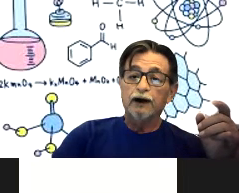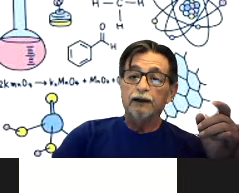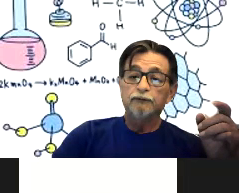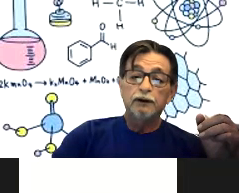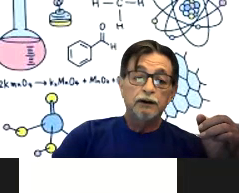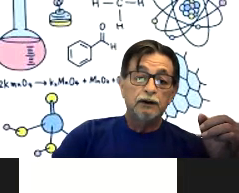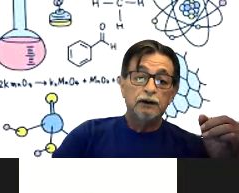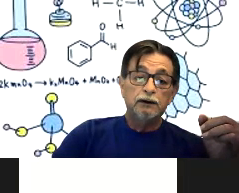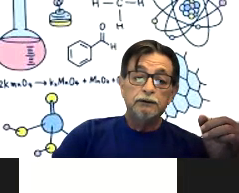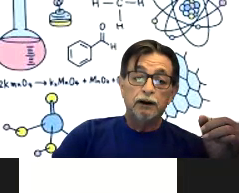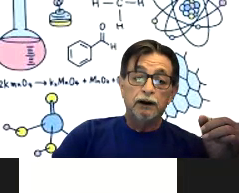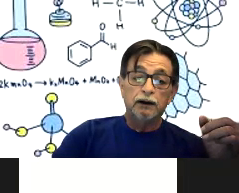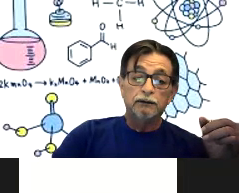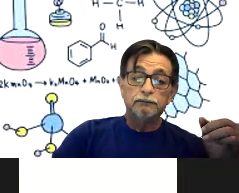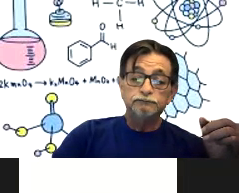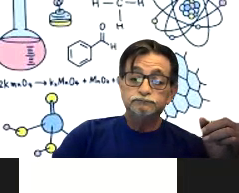109.5.